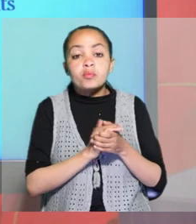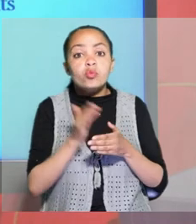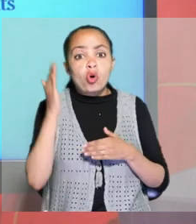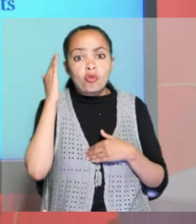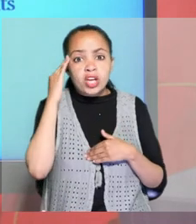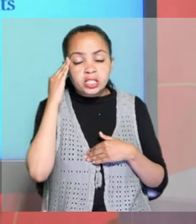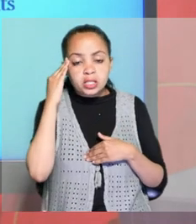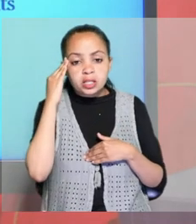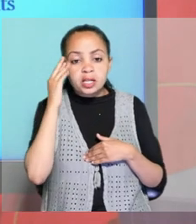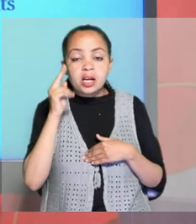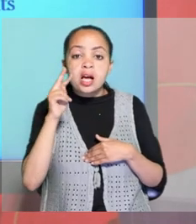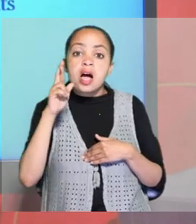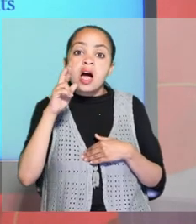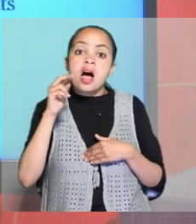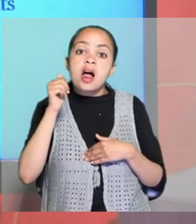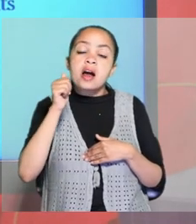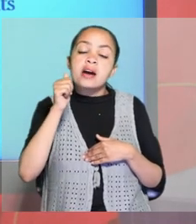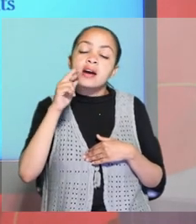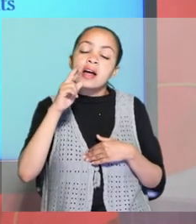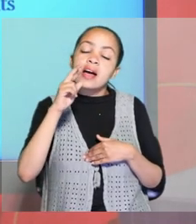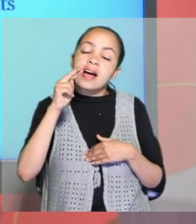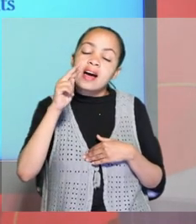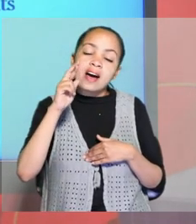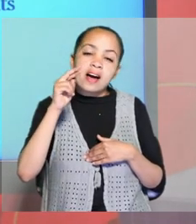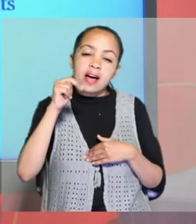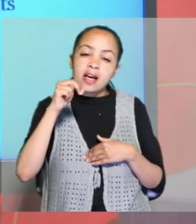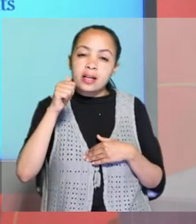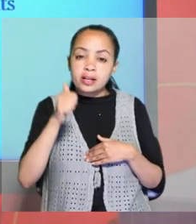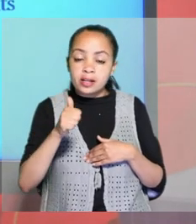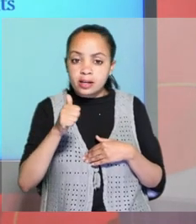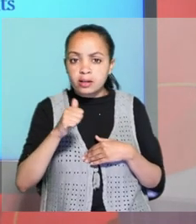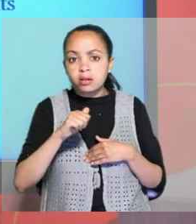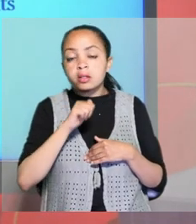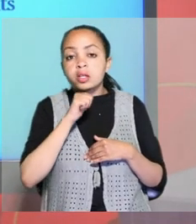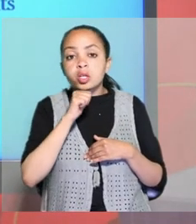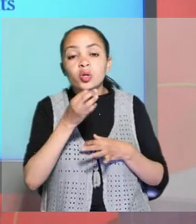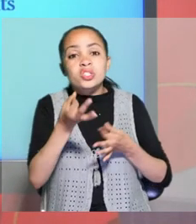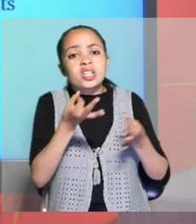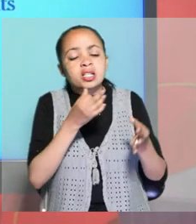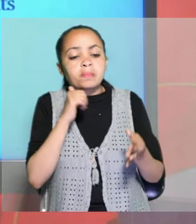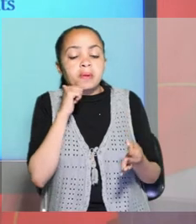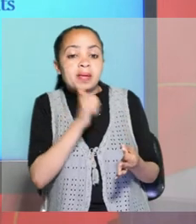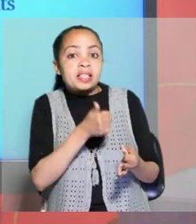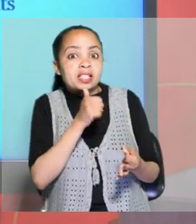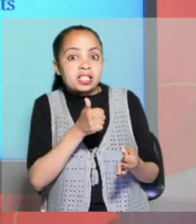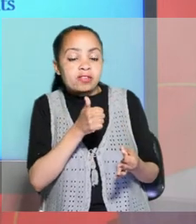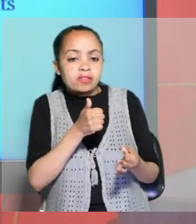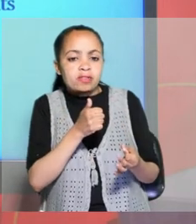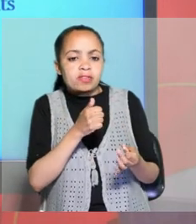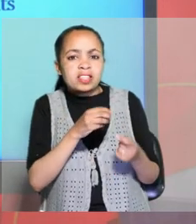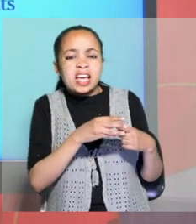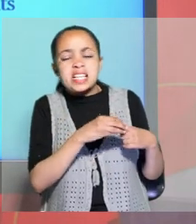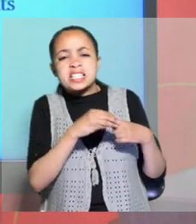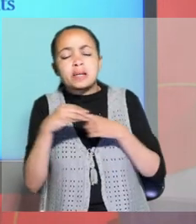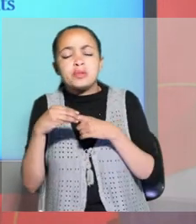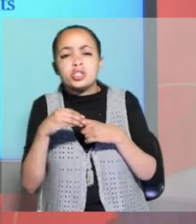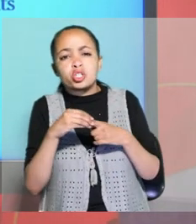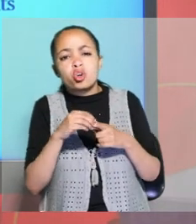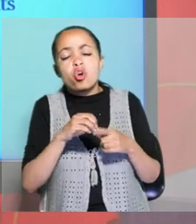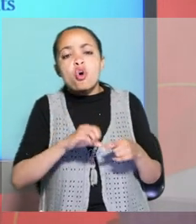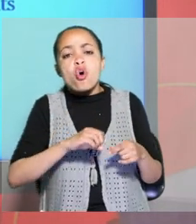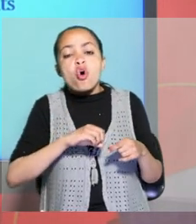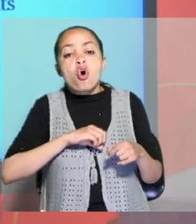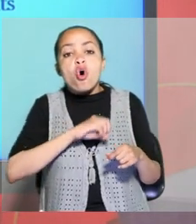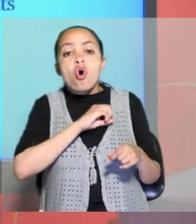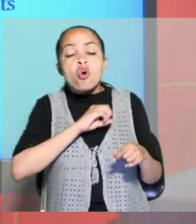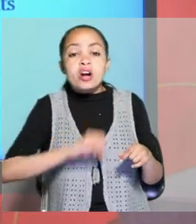Obviously, RNA cannot be transcribed itself. The exceptional organism that